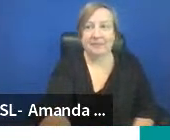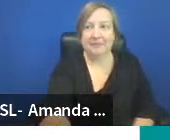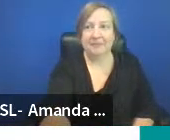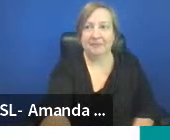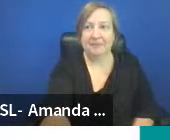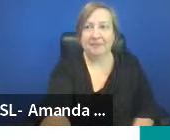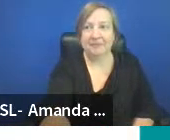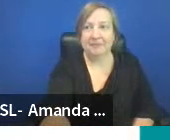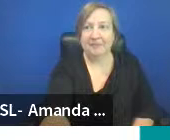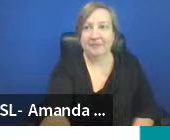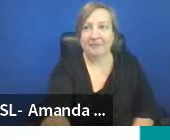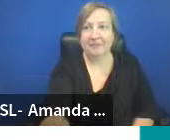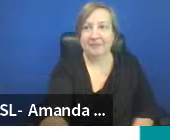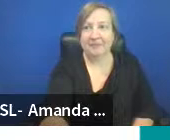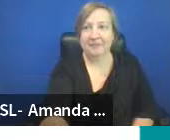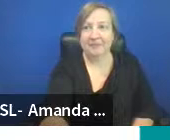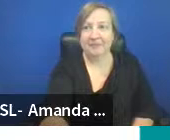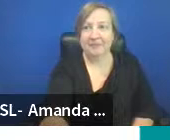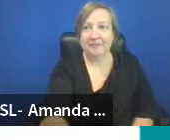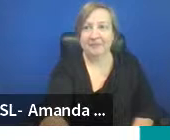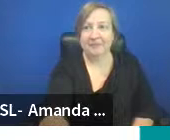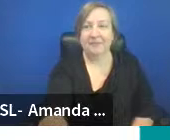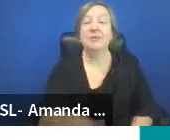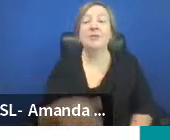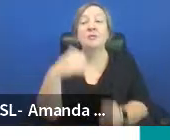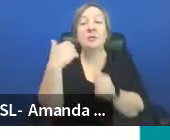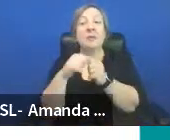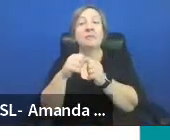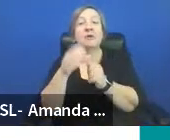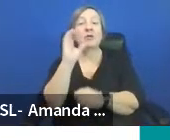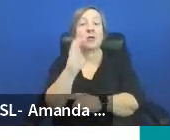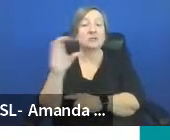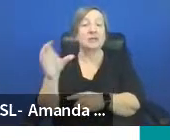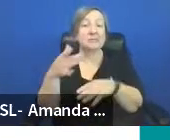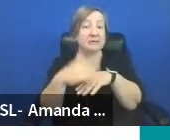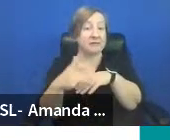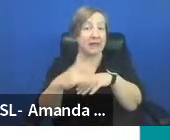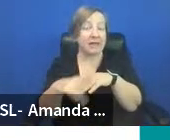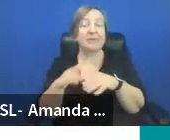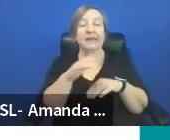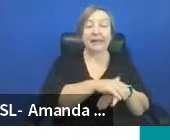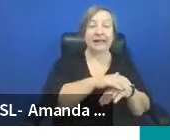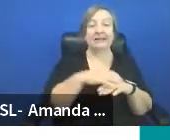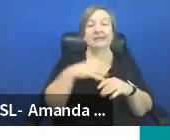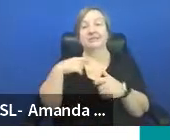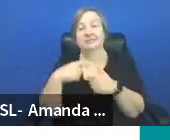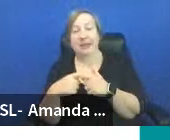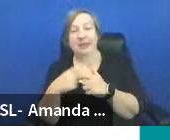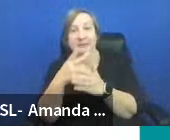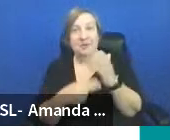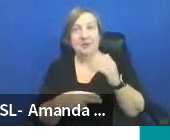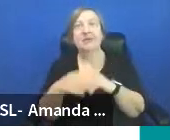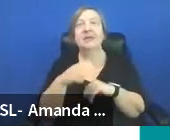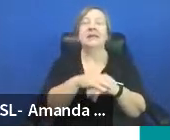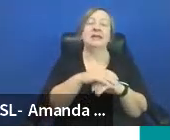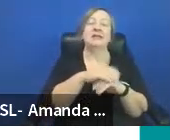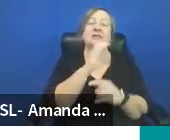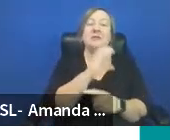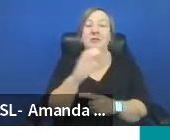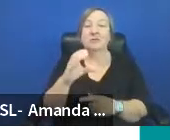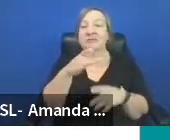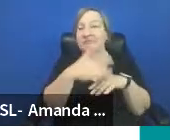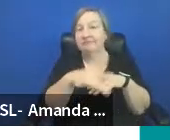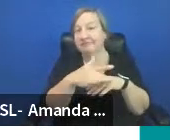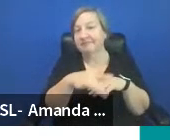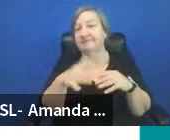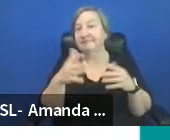Just a reminder, closed captions are available in English and in Spanish. English closed captions are available within Zoom and